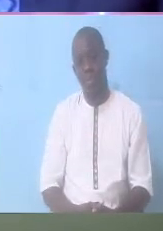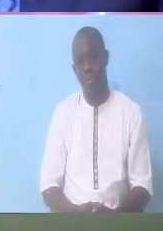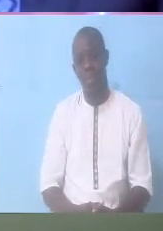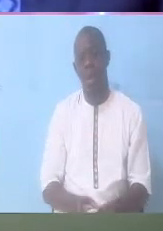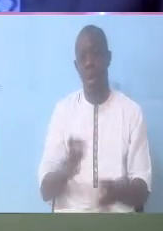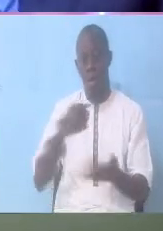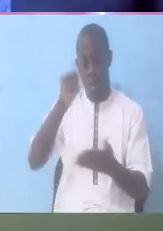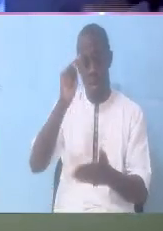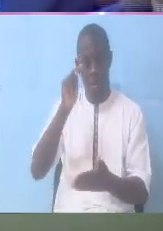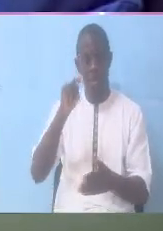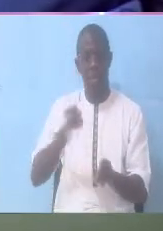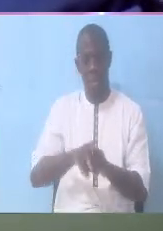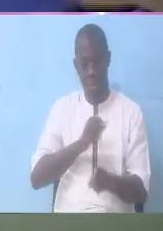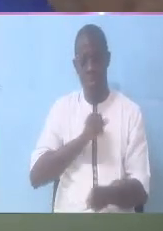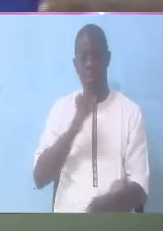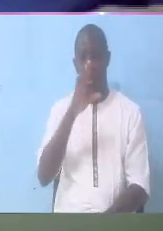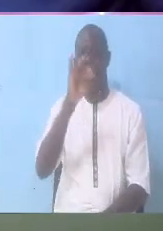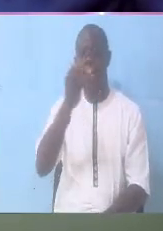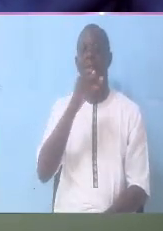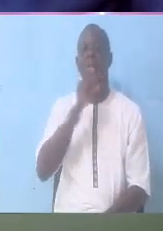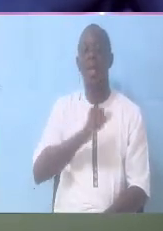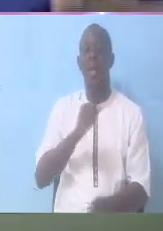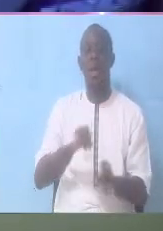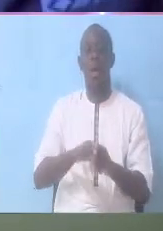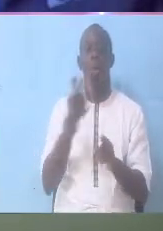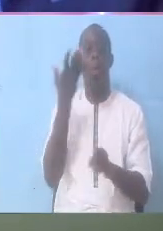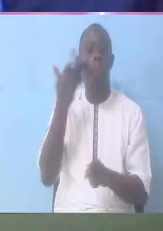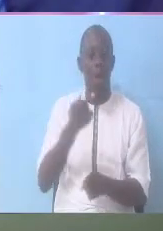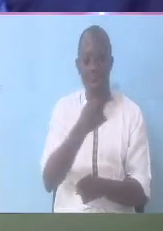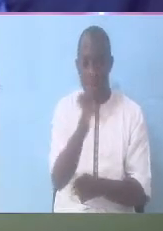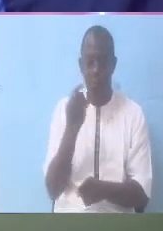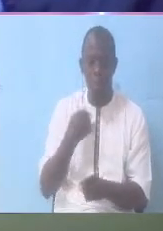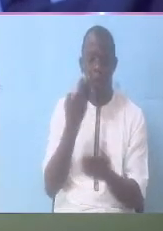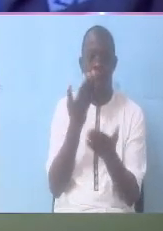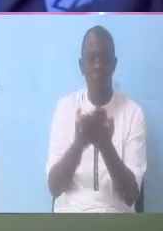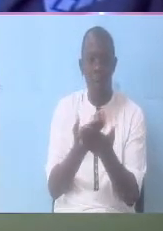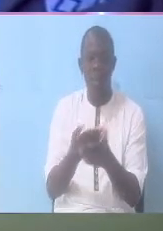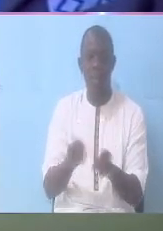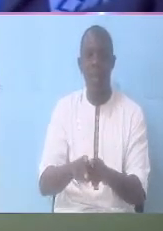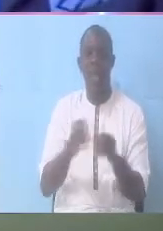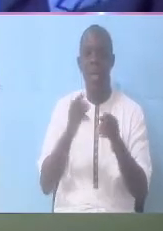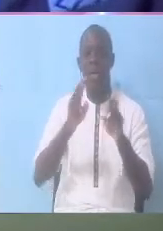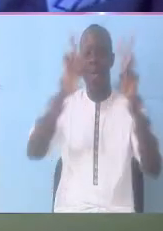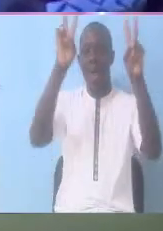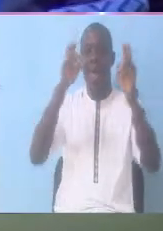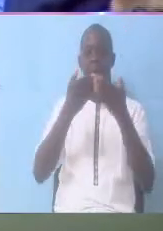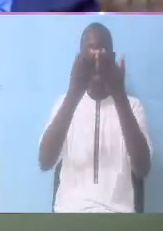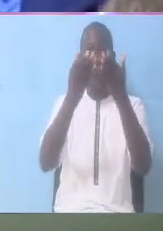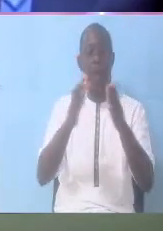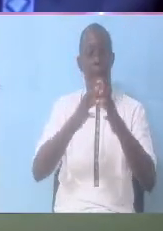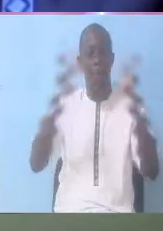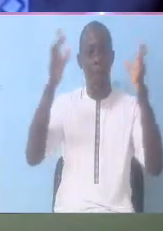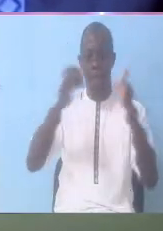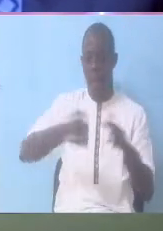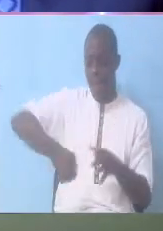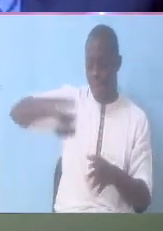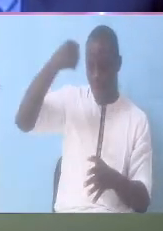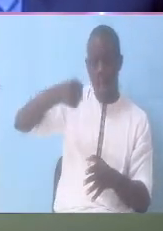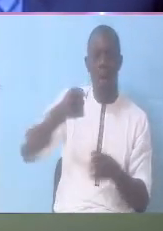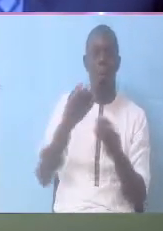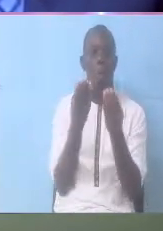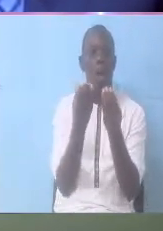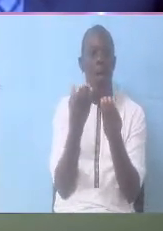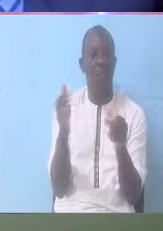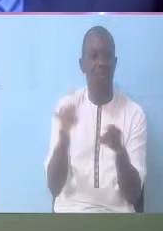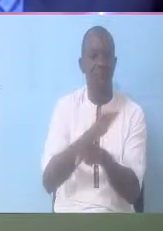Yes, sir. Yes, sir. And when they were done, Yaya Jammeh gave a big bag of money. Correct? Yes, sir.